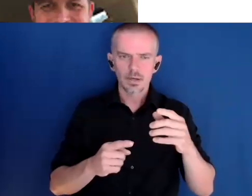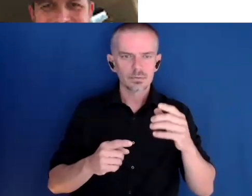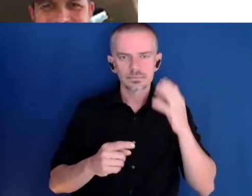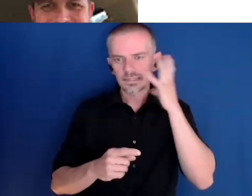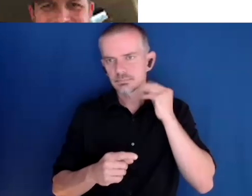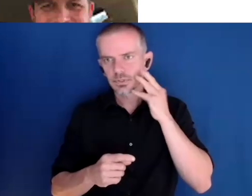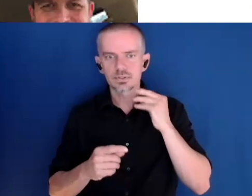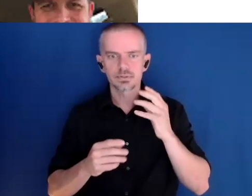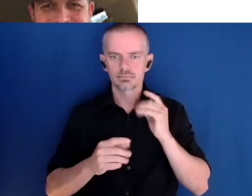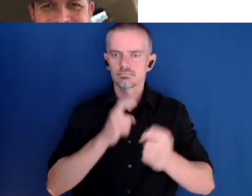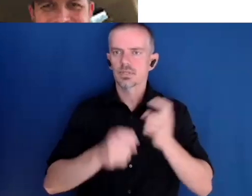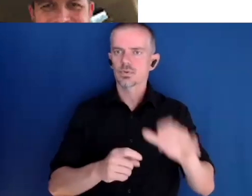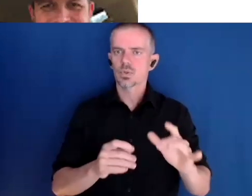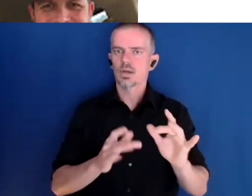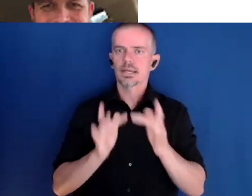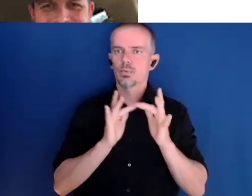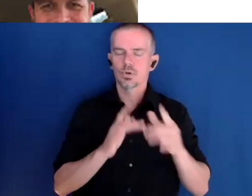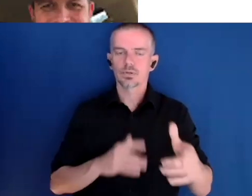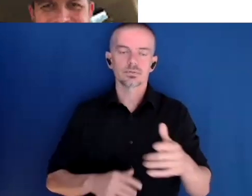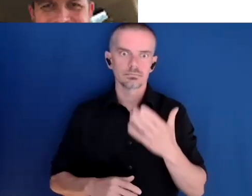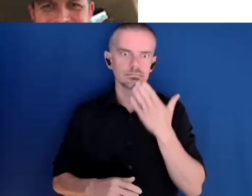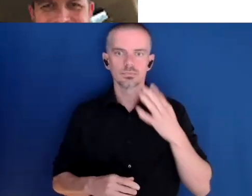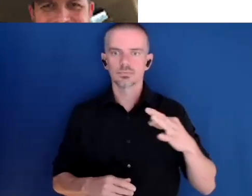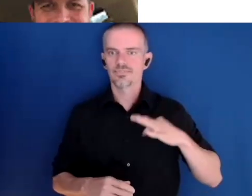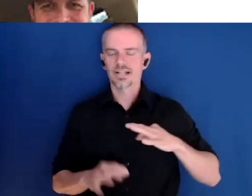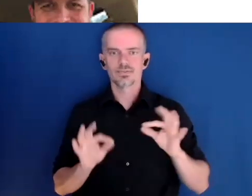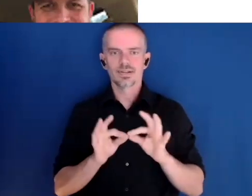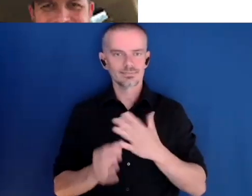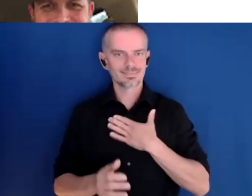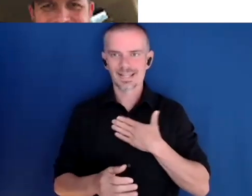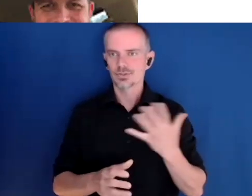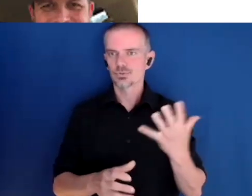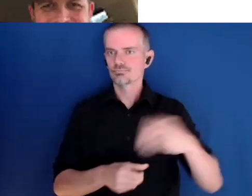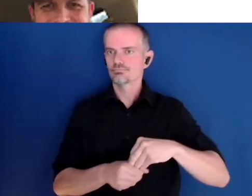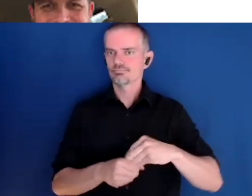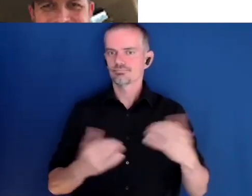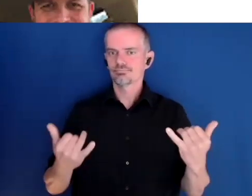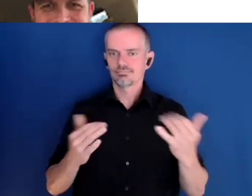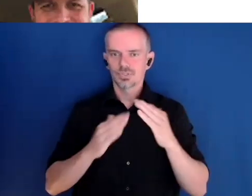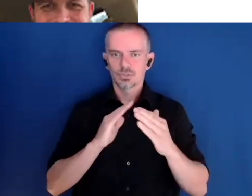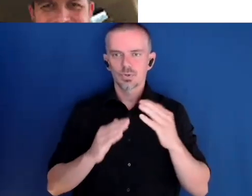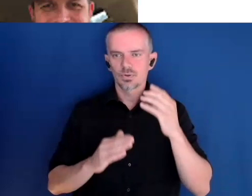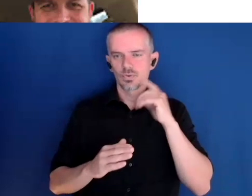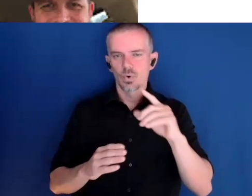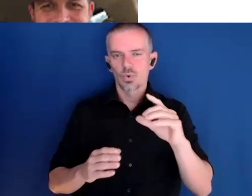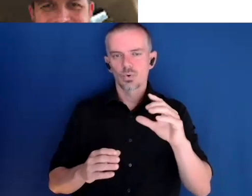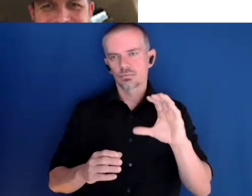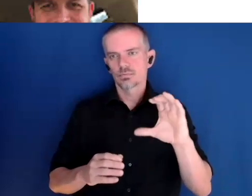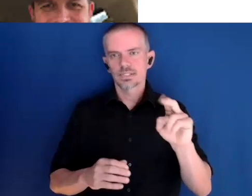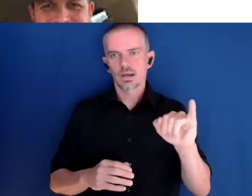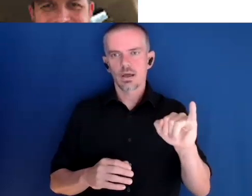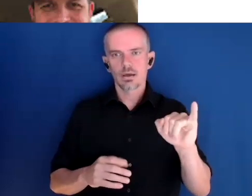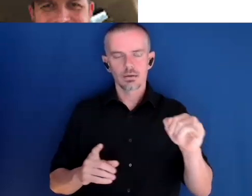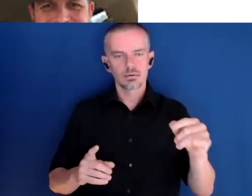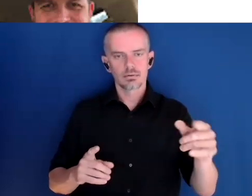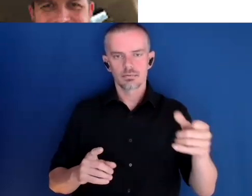networks. And that's a real value and asset that we're excited to bring into the community navigator space, is some of the